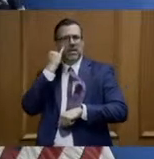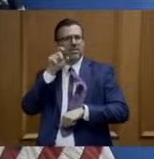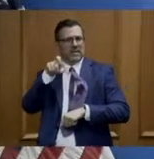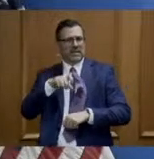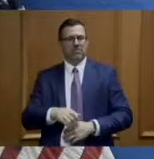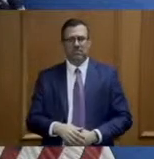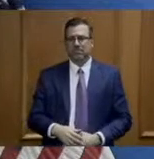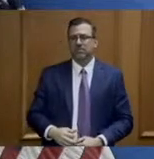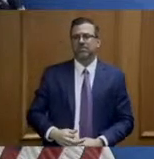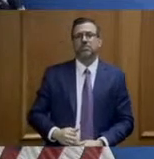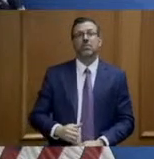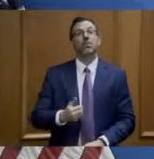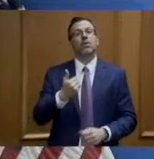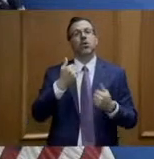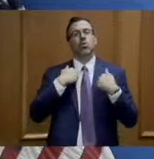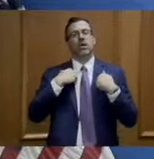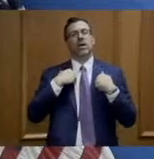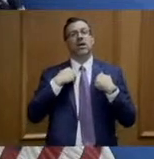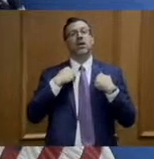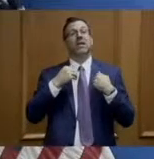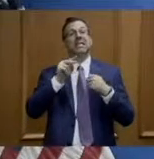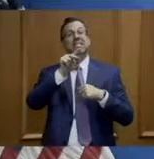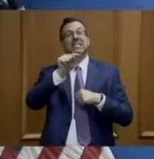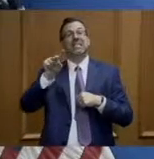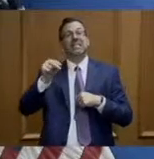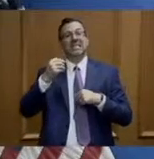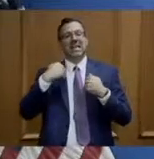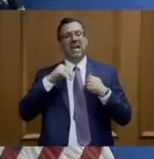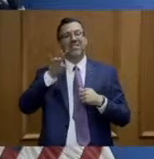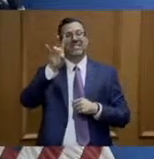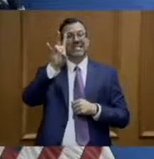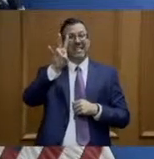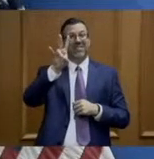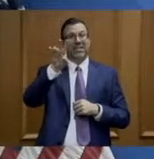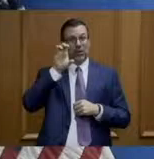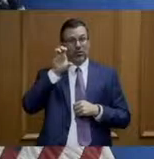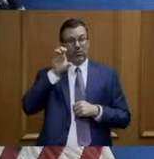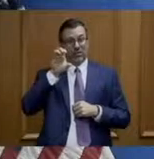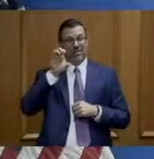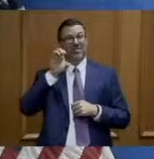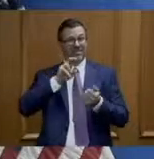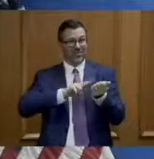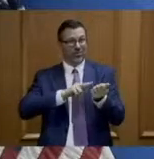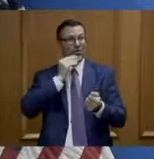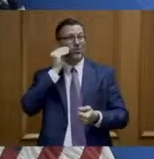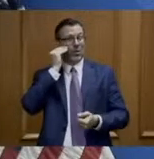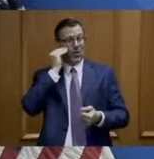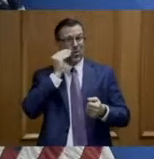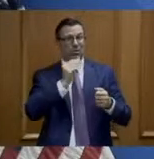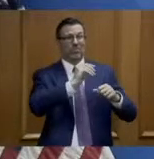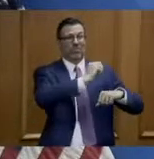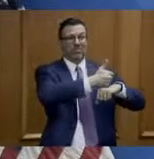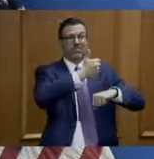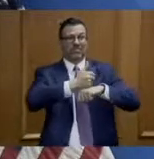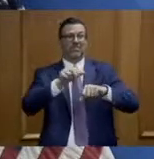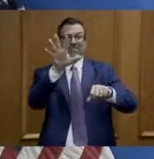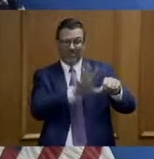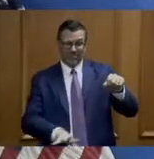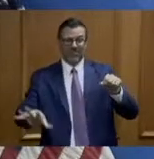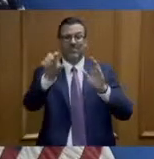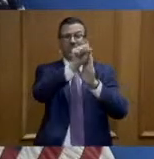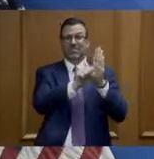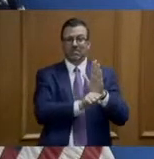over 700 licensed long-term care facilities in Tennessee, we realize that this is a huge undertaking with